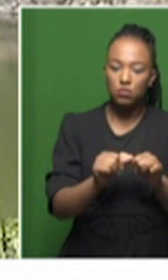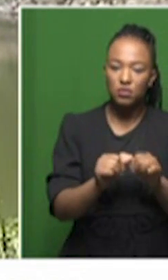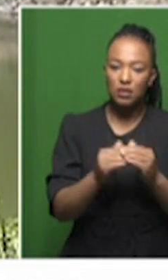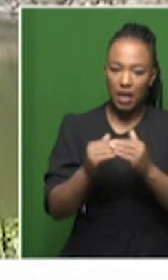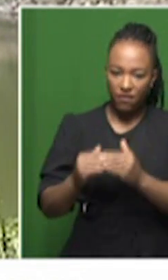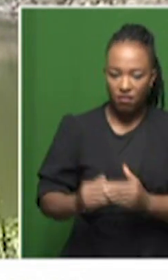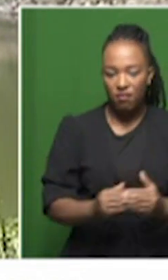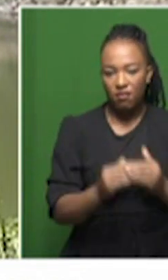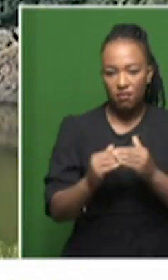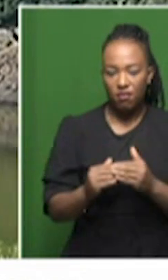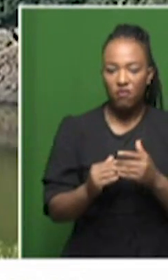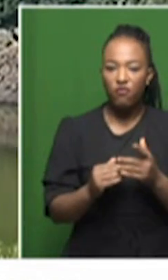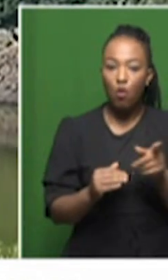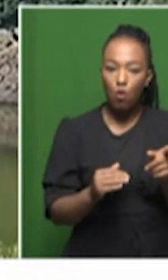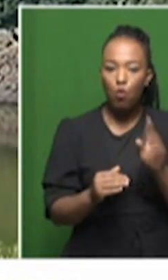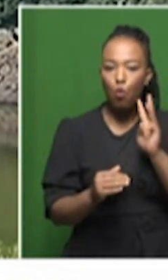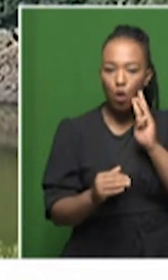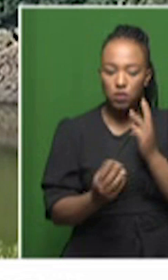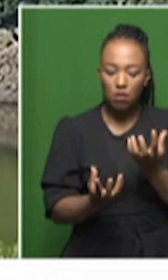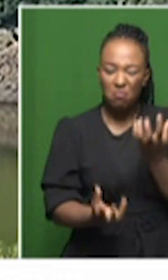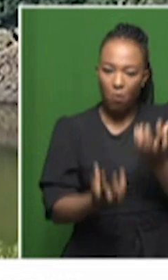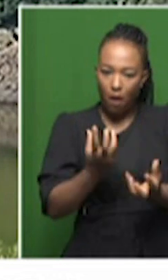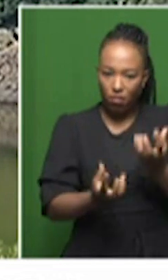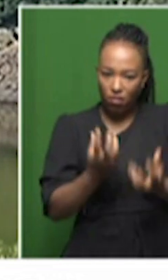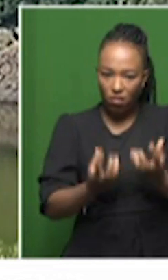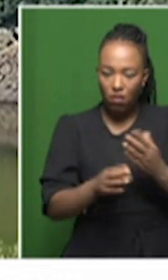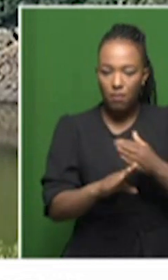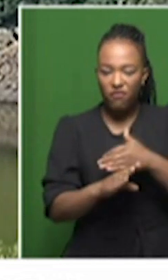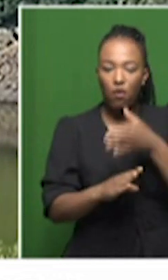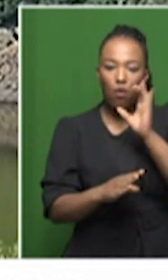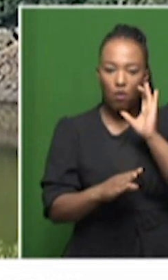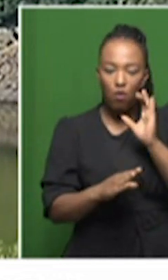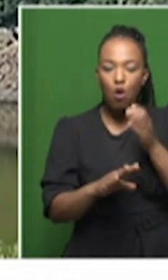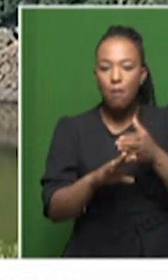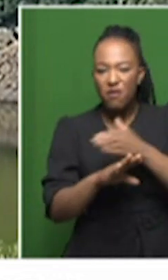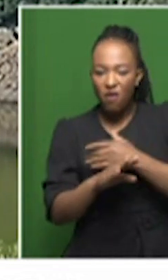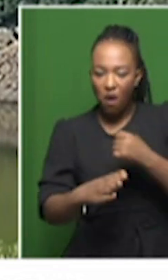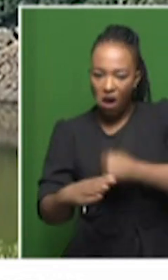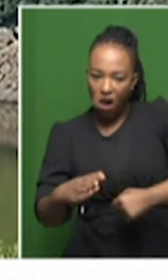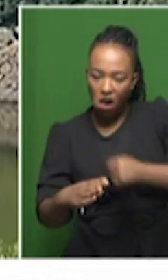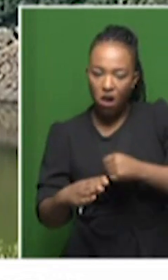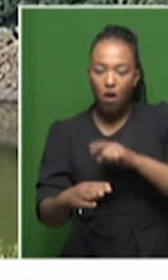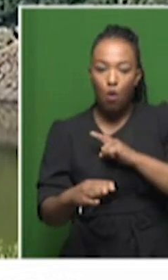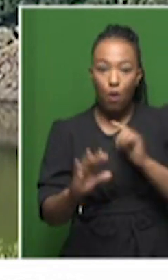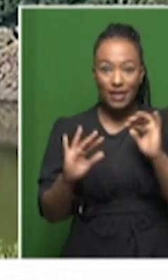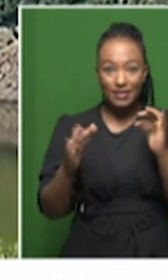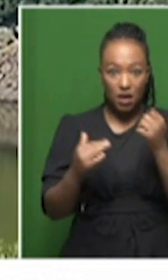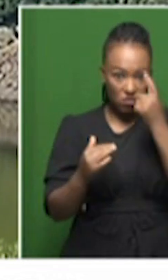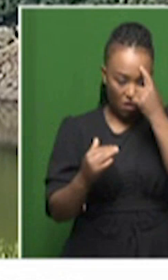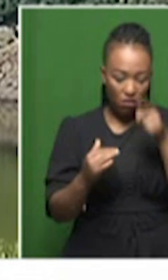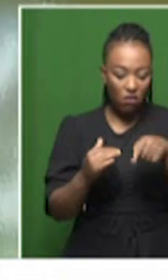precautionary measures of actually boiling water to an extent that at 10 o'clock when we